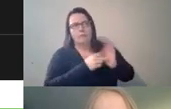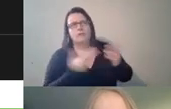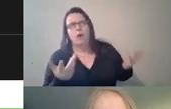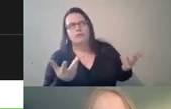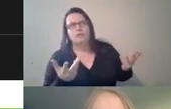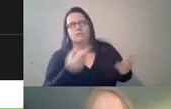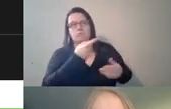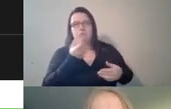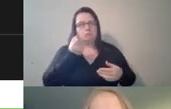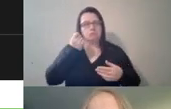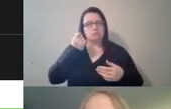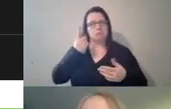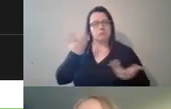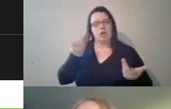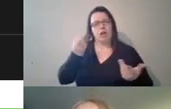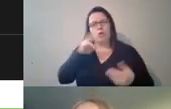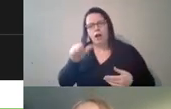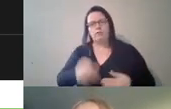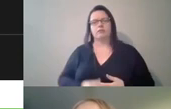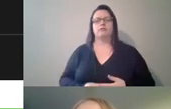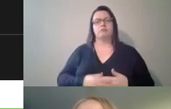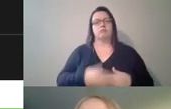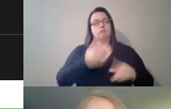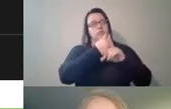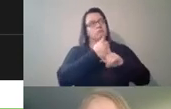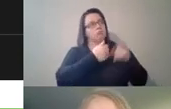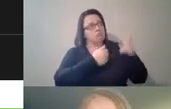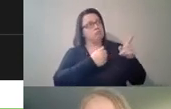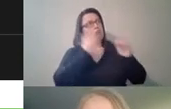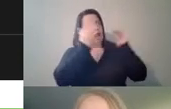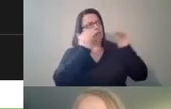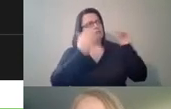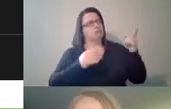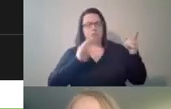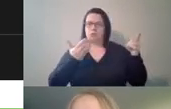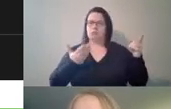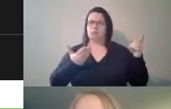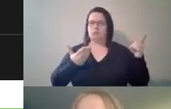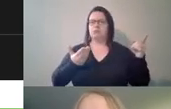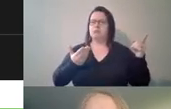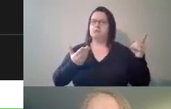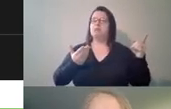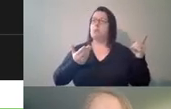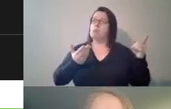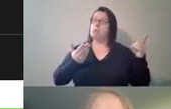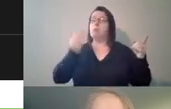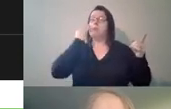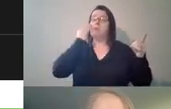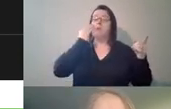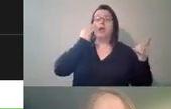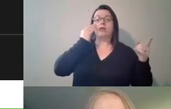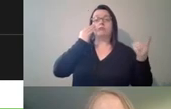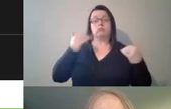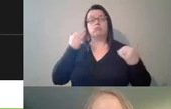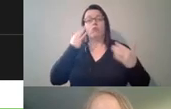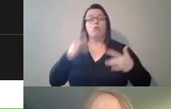Or another one, does the adult display insight? Does the adult display a sense of self-awareness? So, for example, if a person